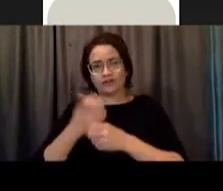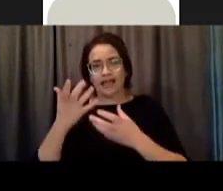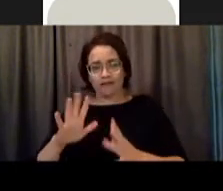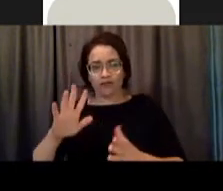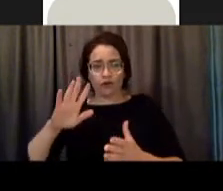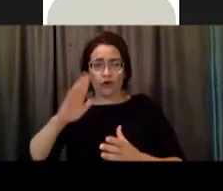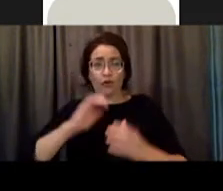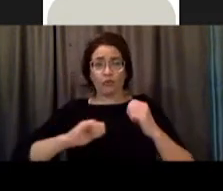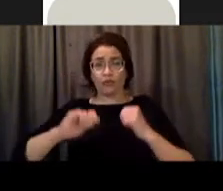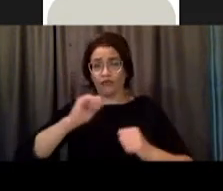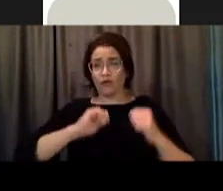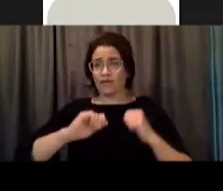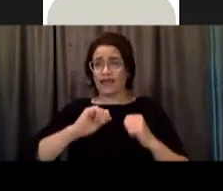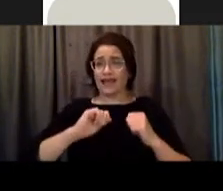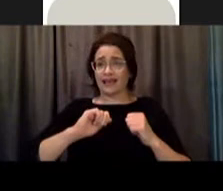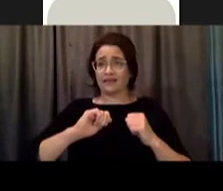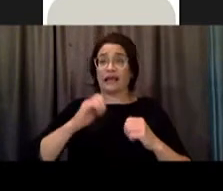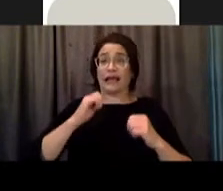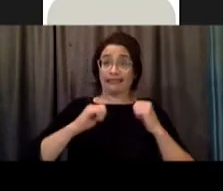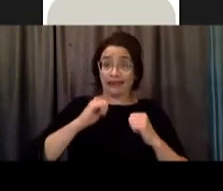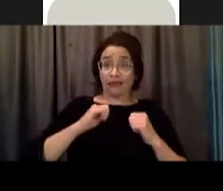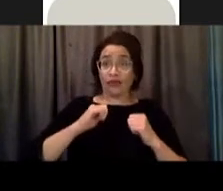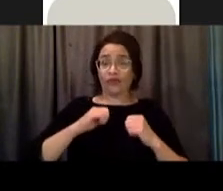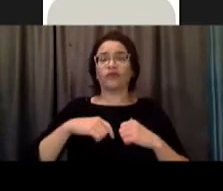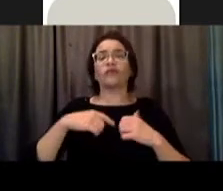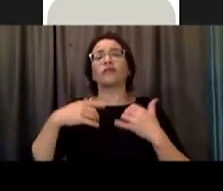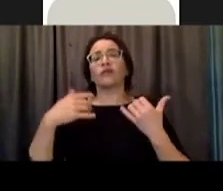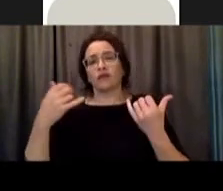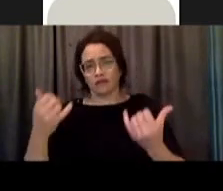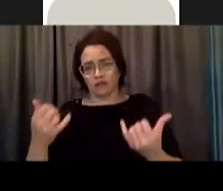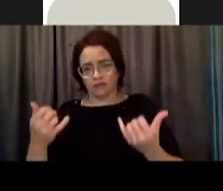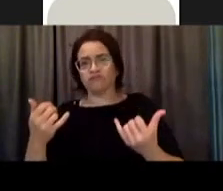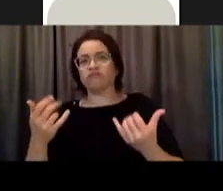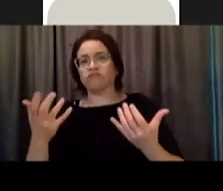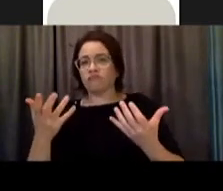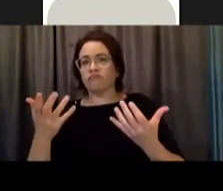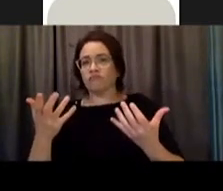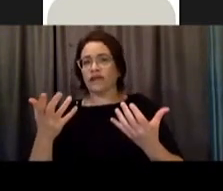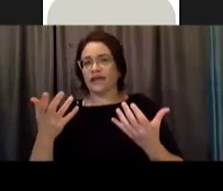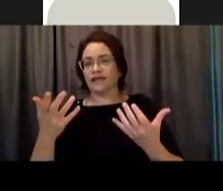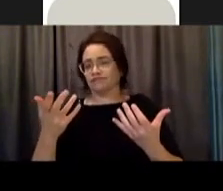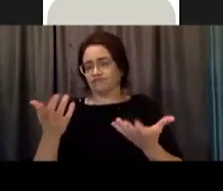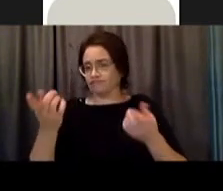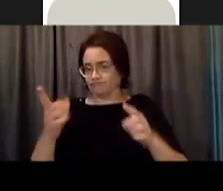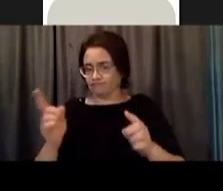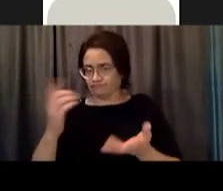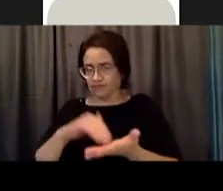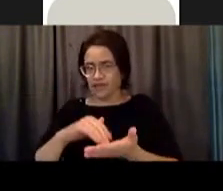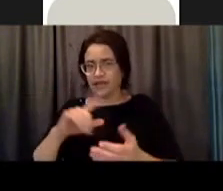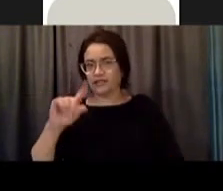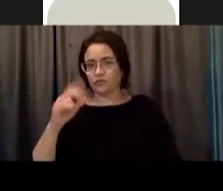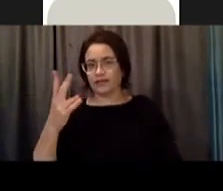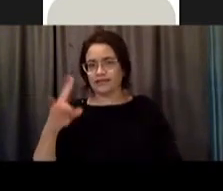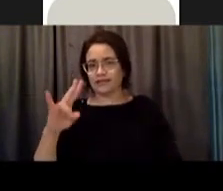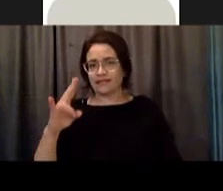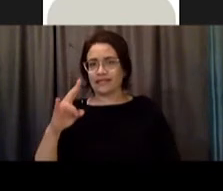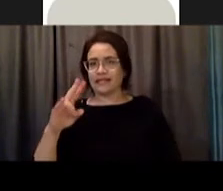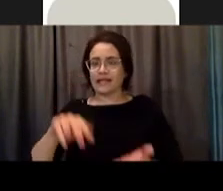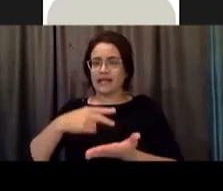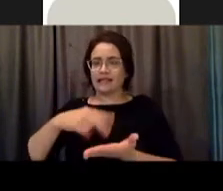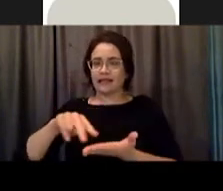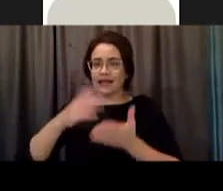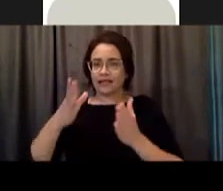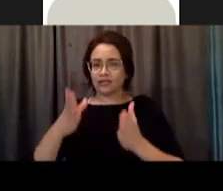operates as the call center for dance in the performing arts. And then in 2017, Cherimosh dancers' parents,